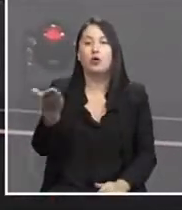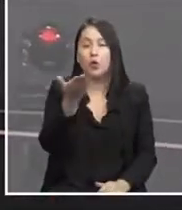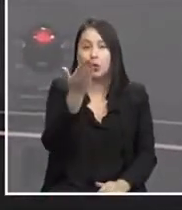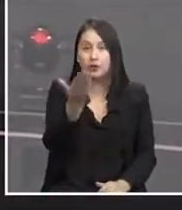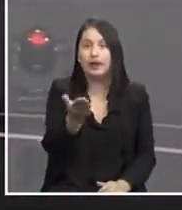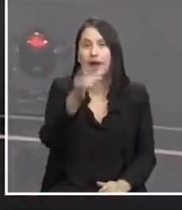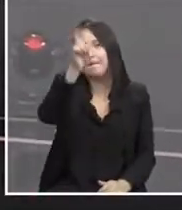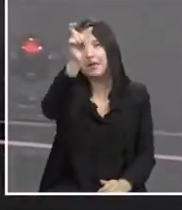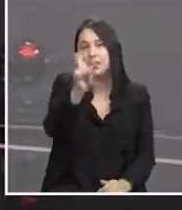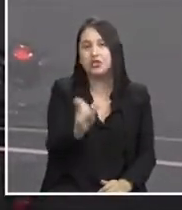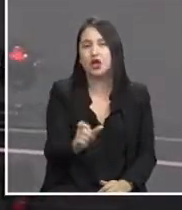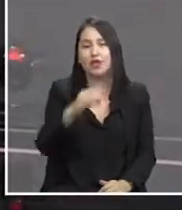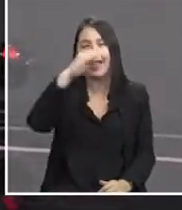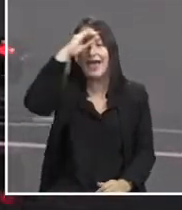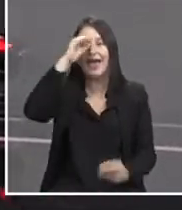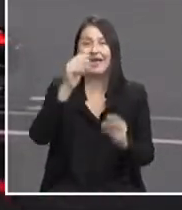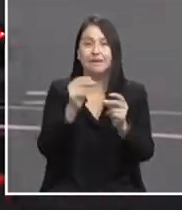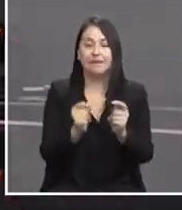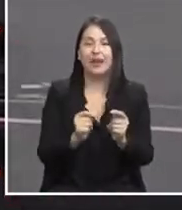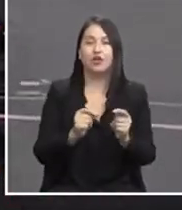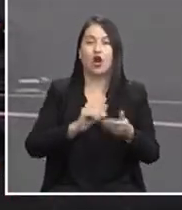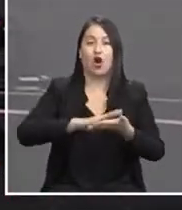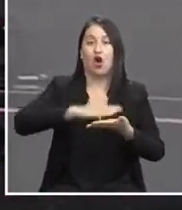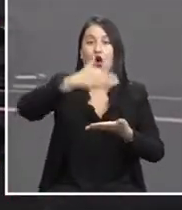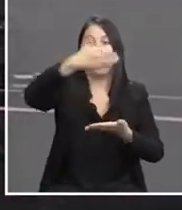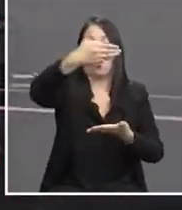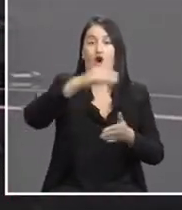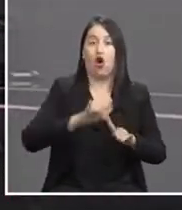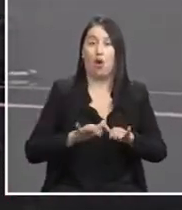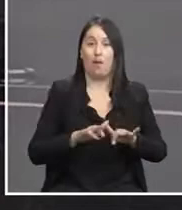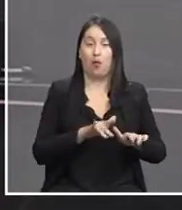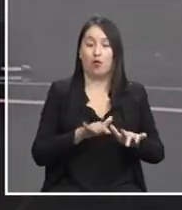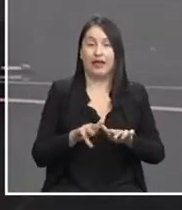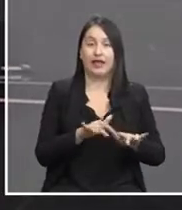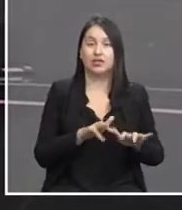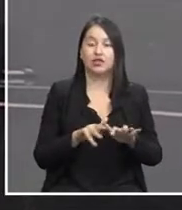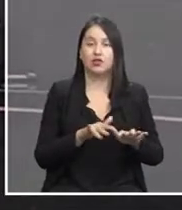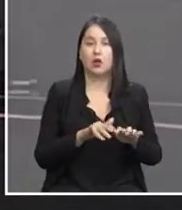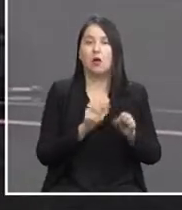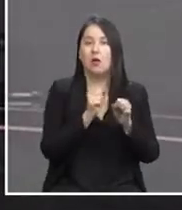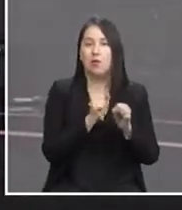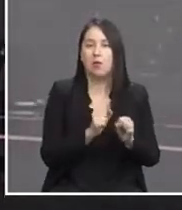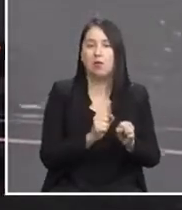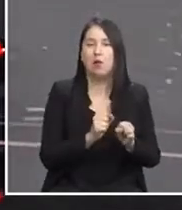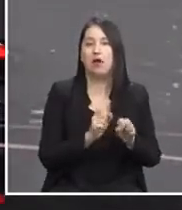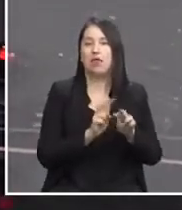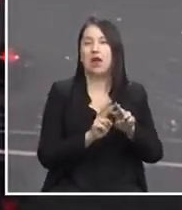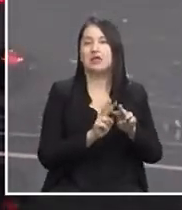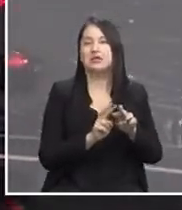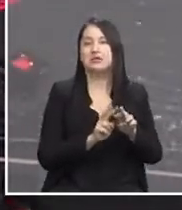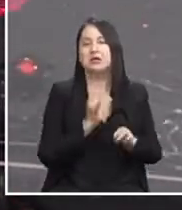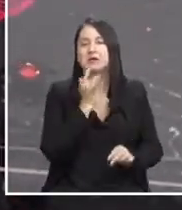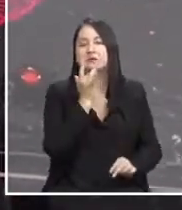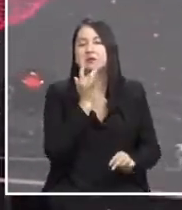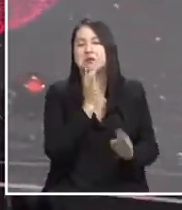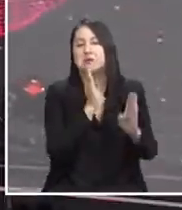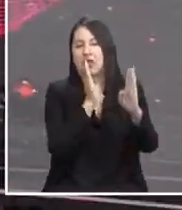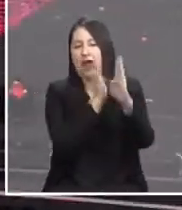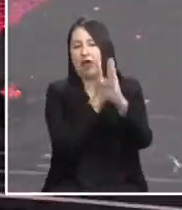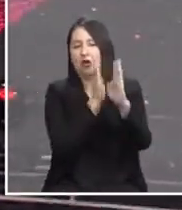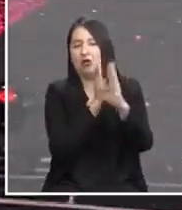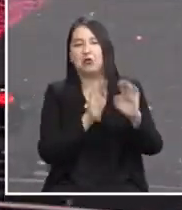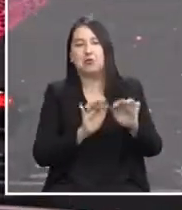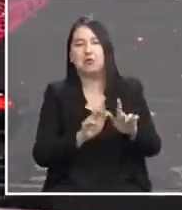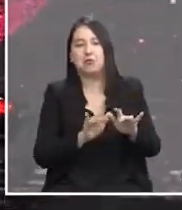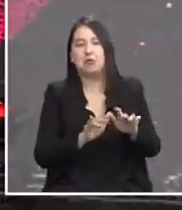act completely discreetly in cyberspace so that no one knows who you